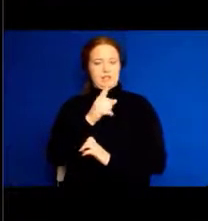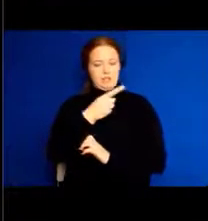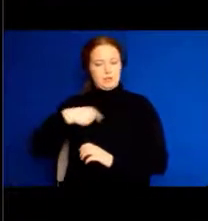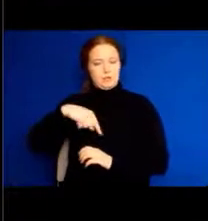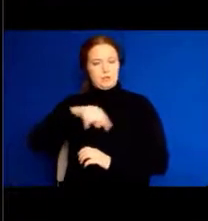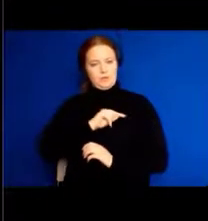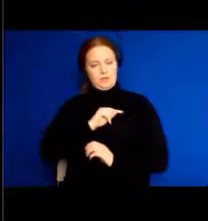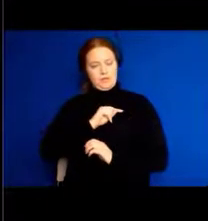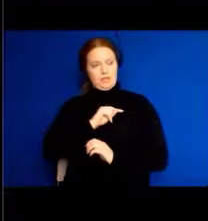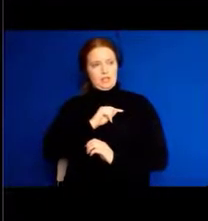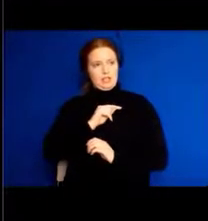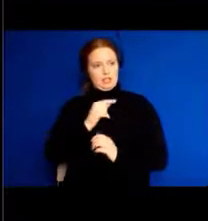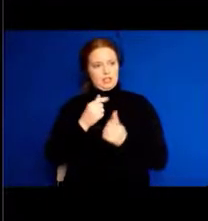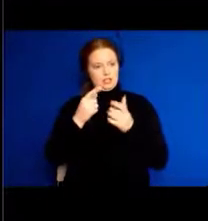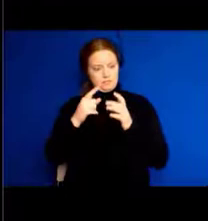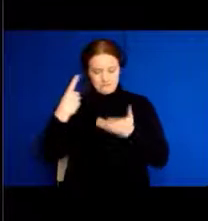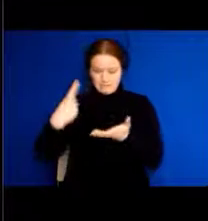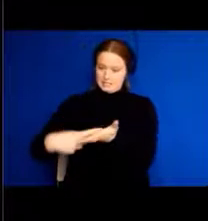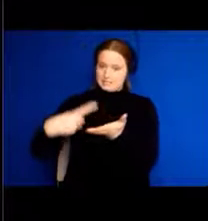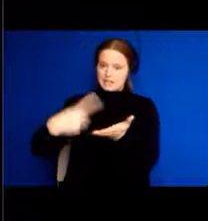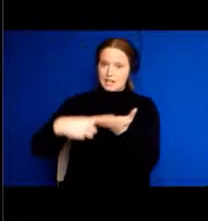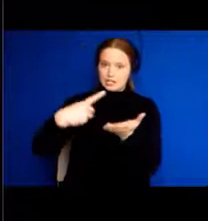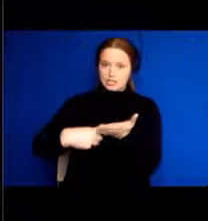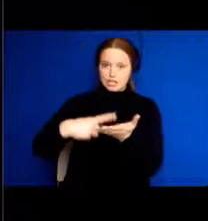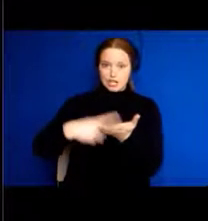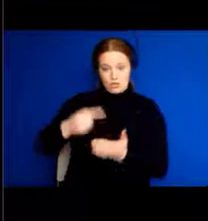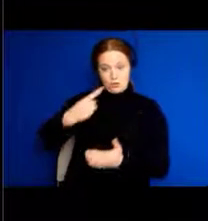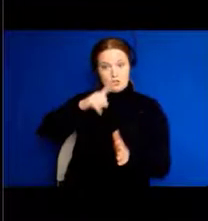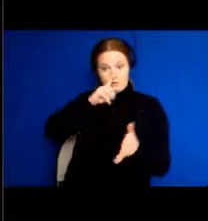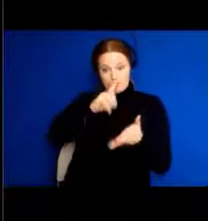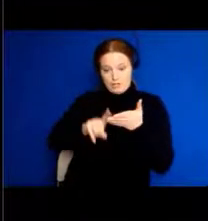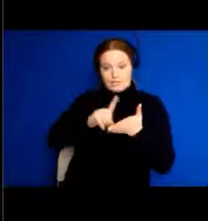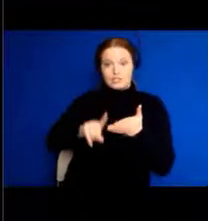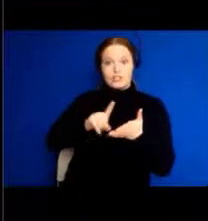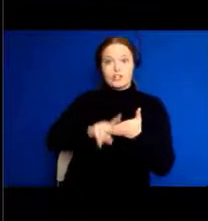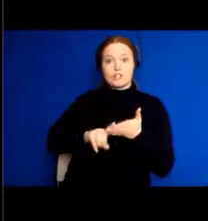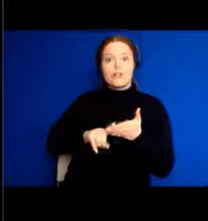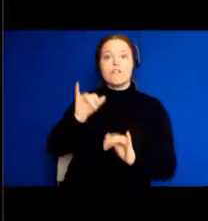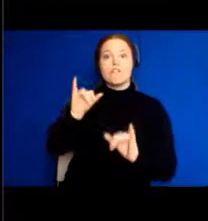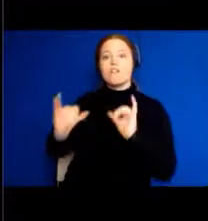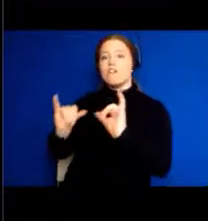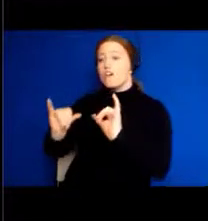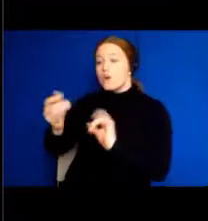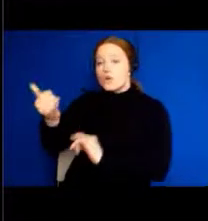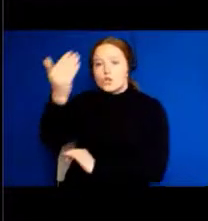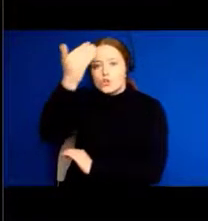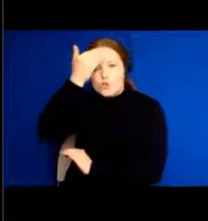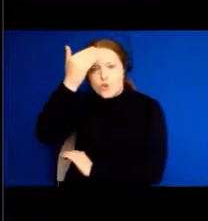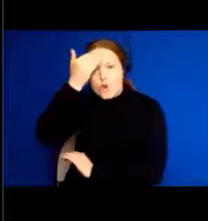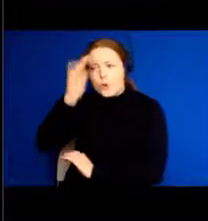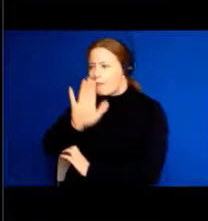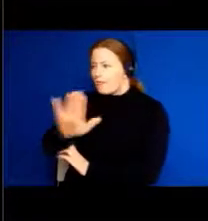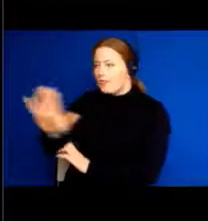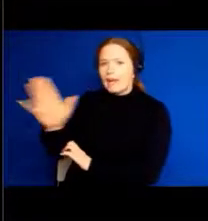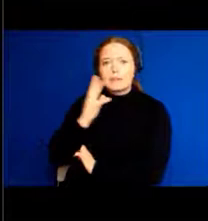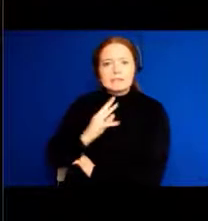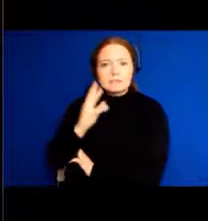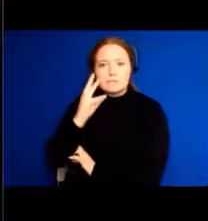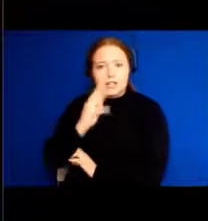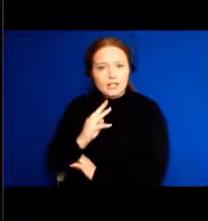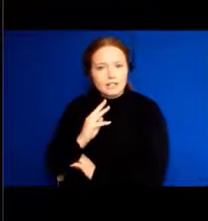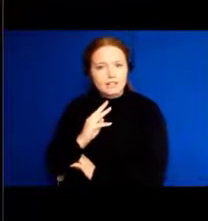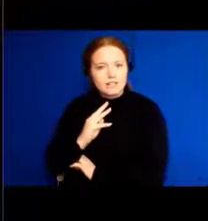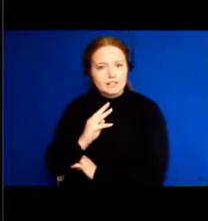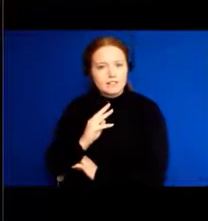with dementia and how they see themselves, what their worries are, but also where they're drawing real strength in